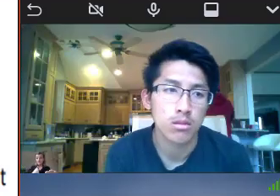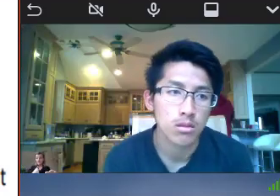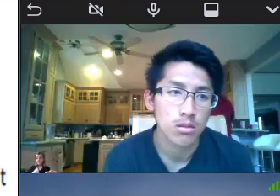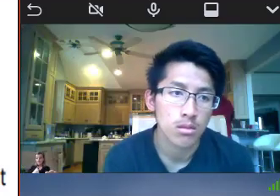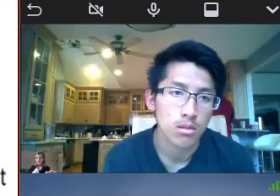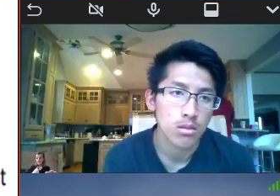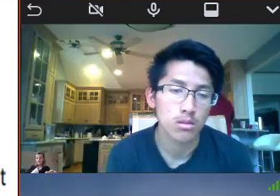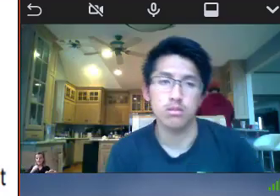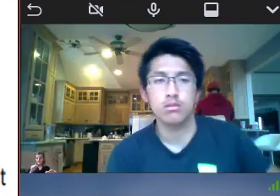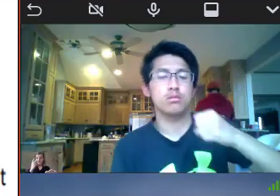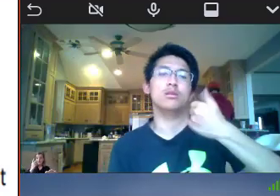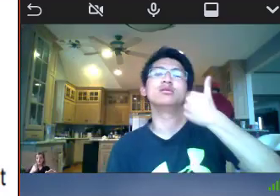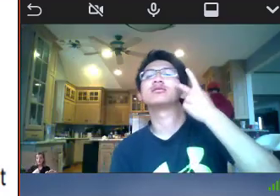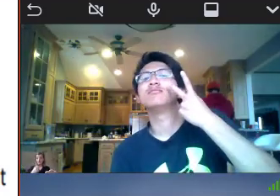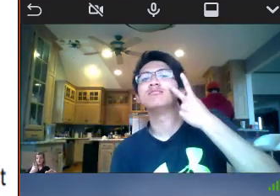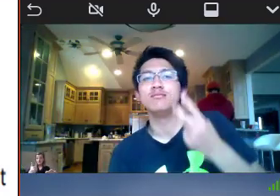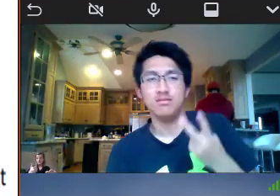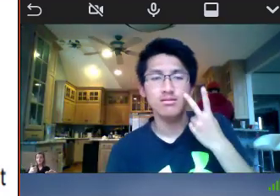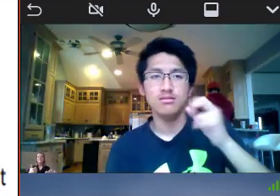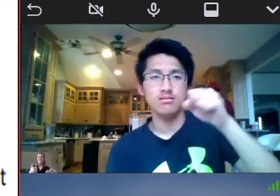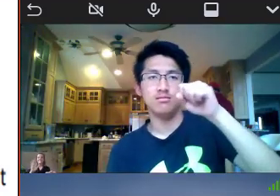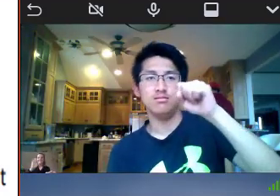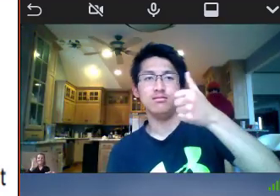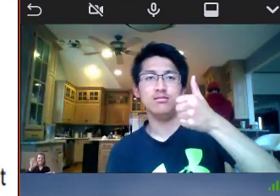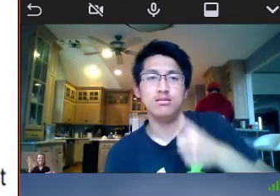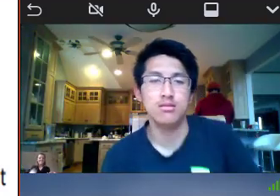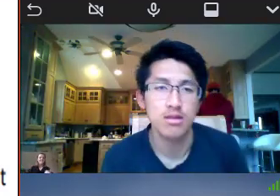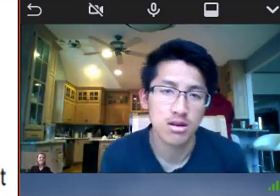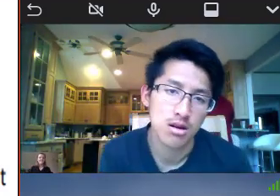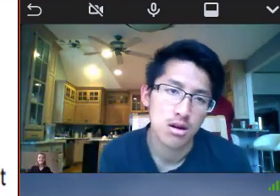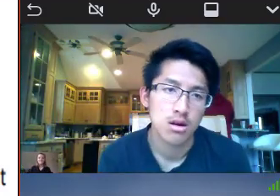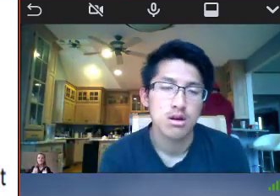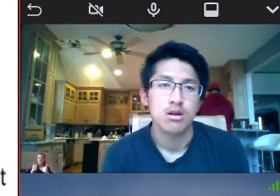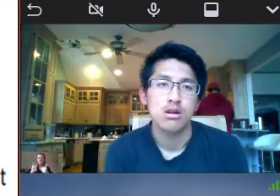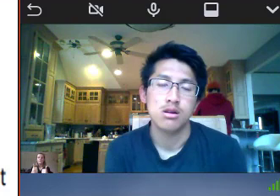for the failing grade to be removed from their transcript.